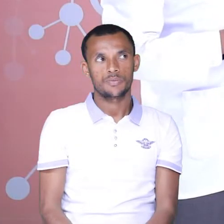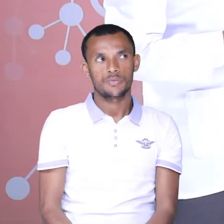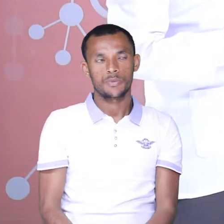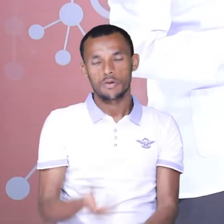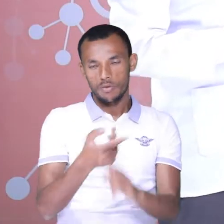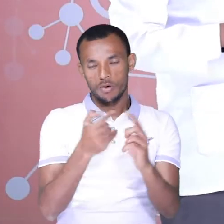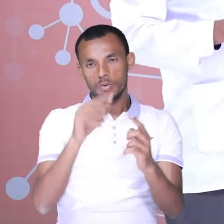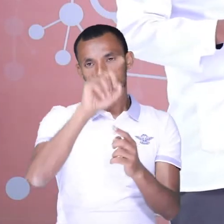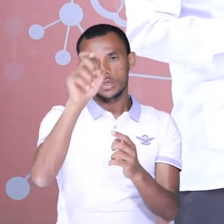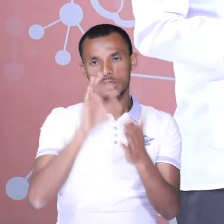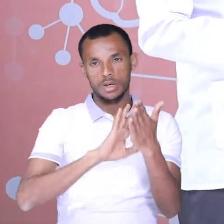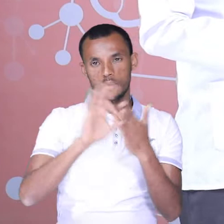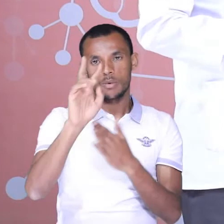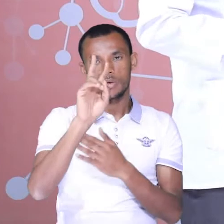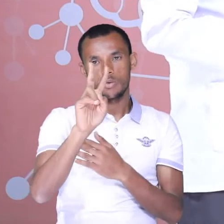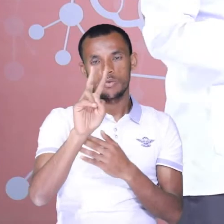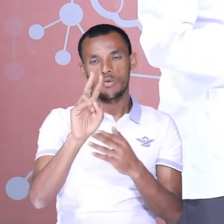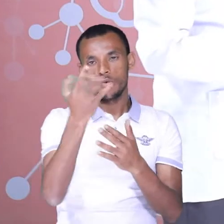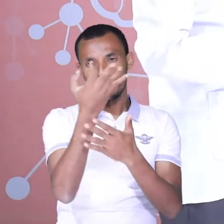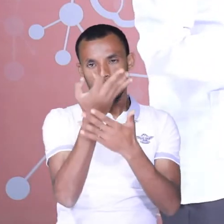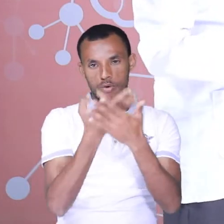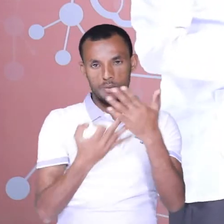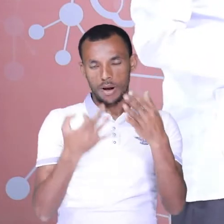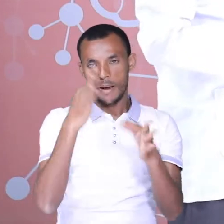From question number 2, which is formula mass, let's see